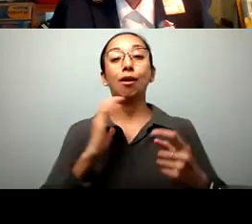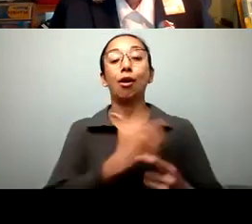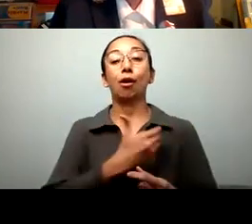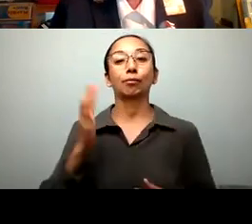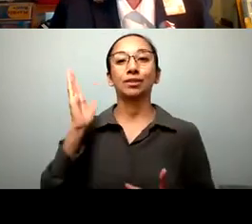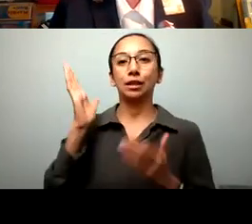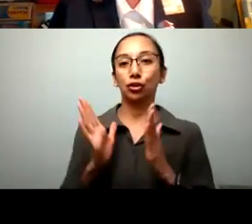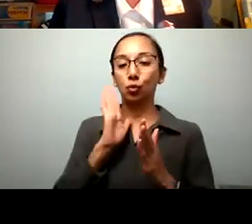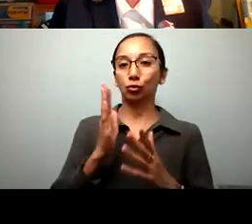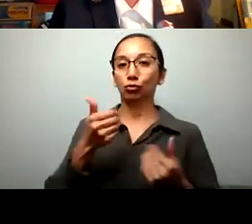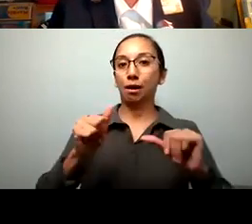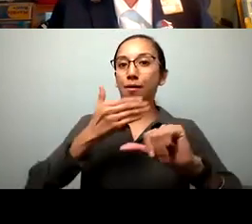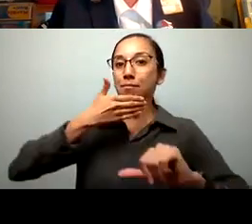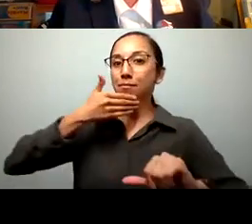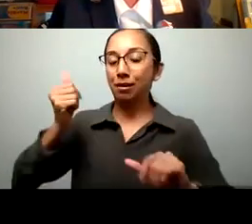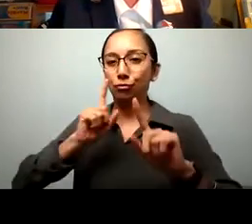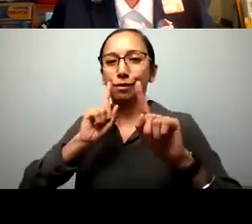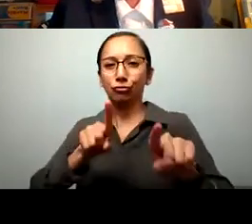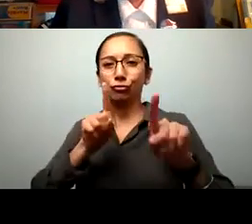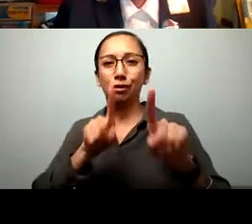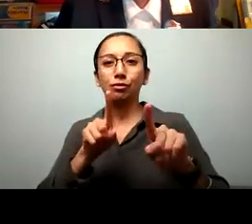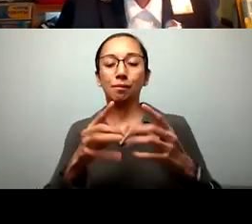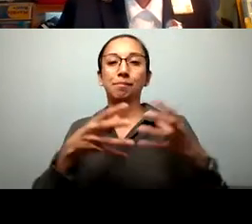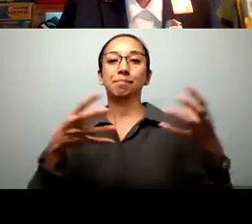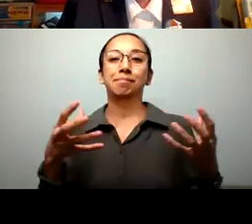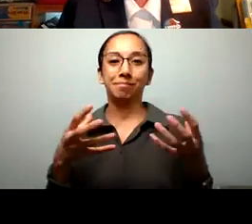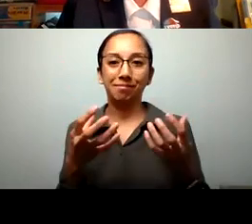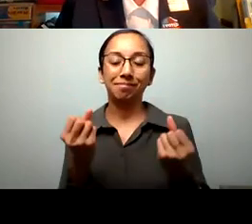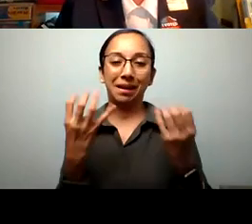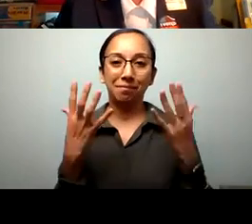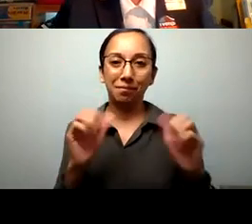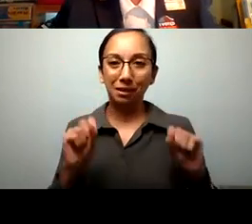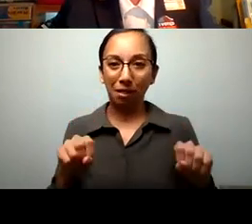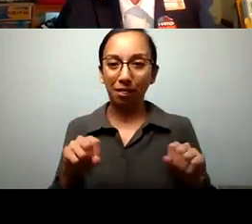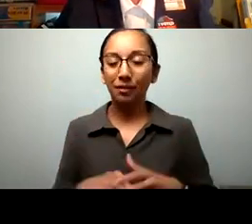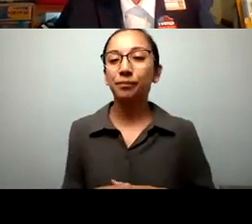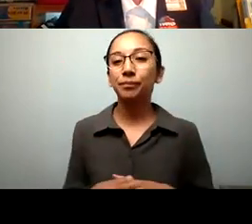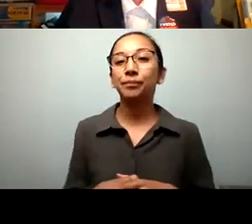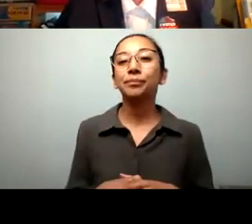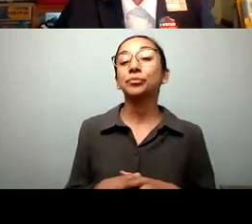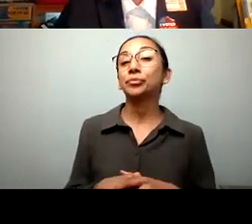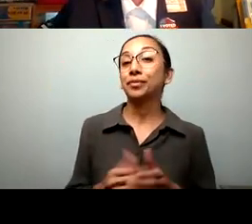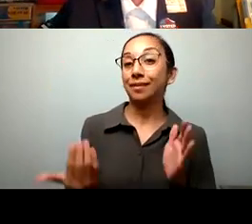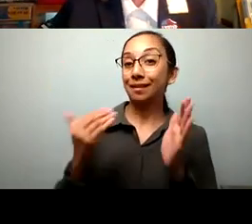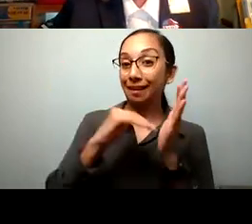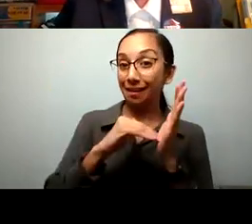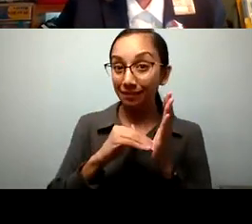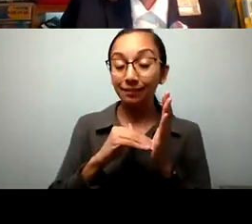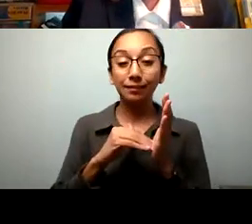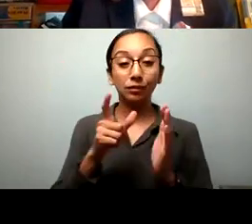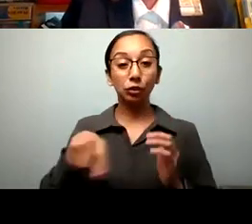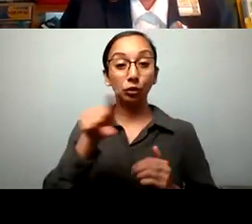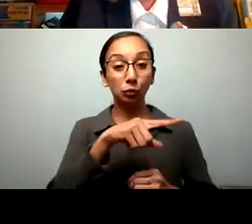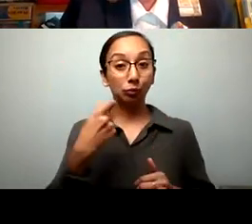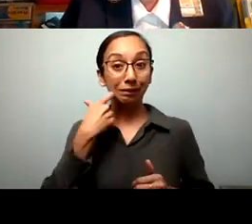they can to answer as many as we can in the time possible. I want to just one more time, for those of you still signing